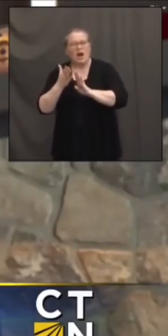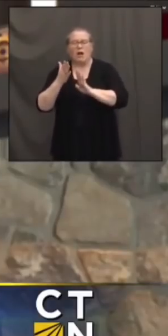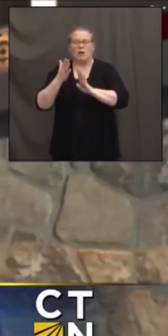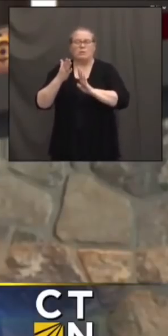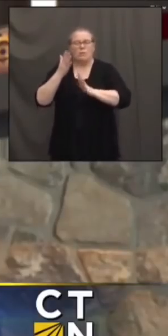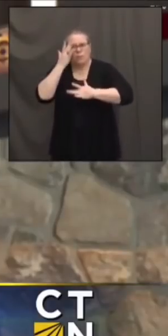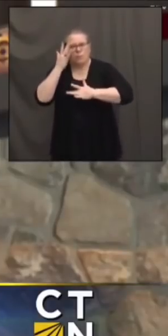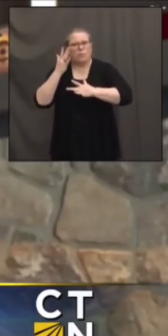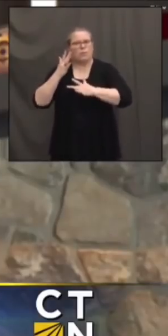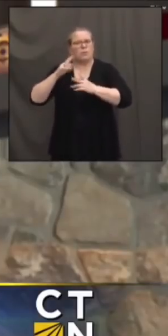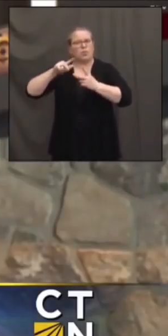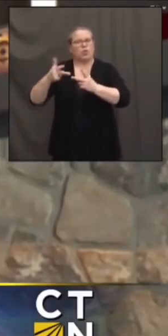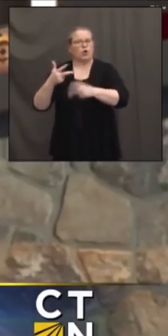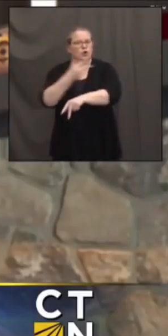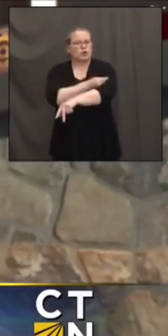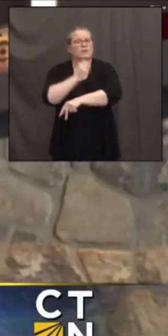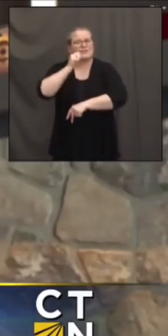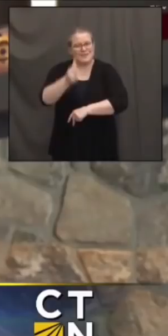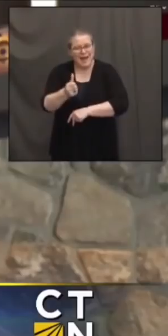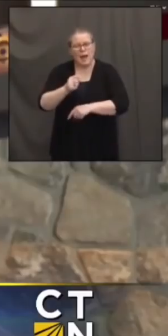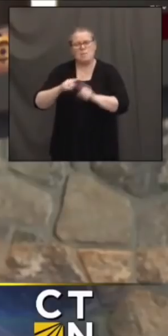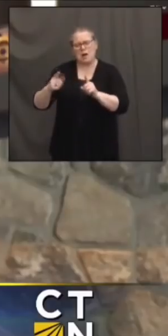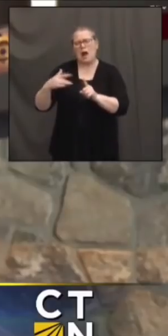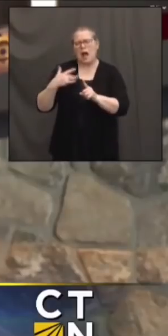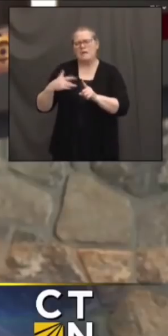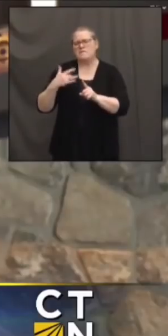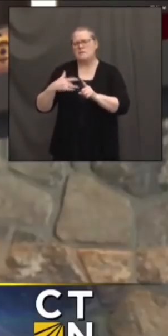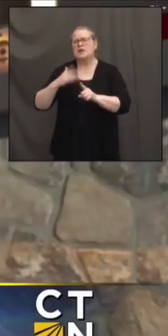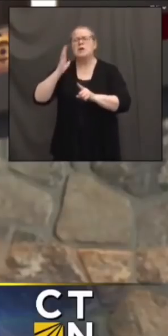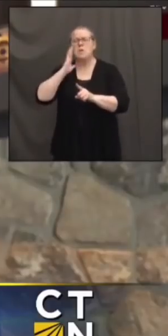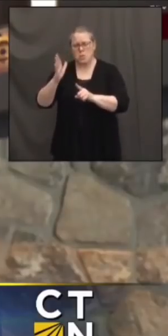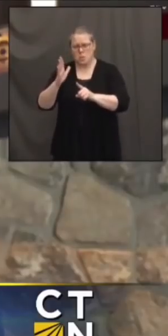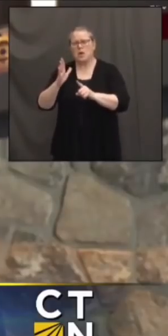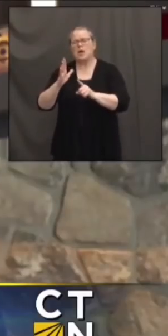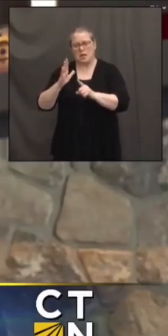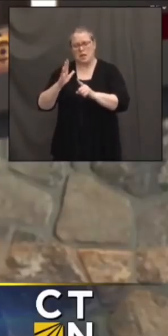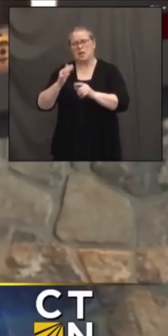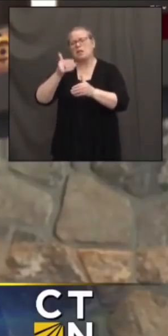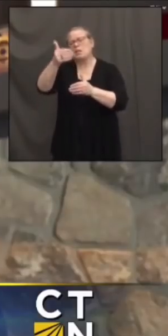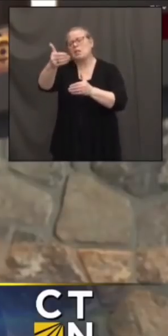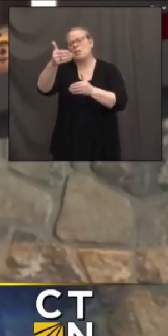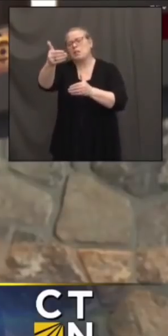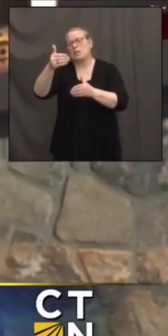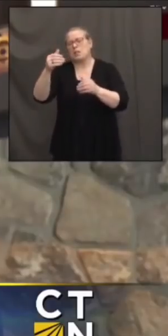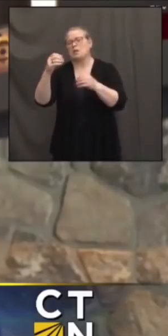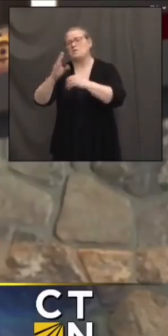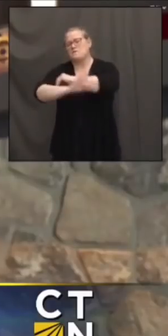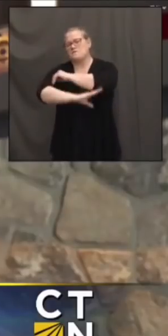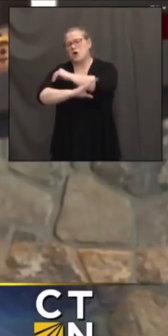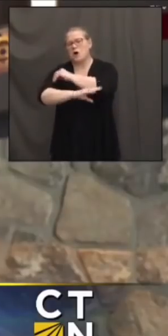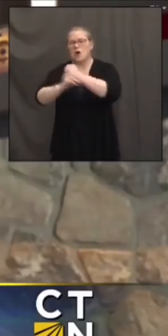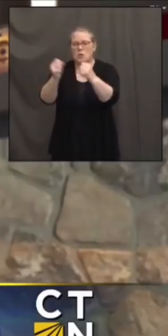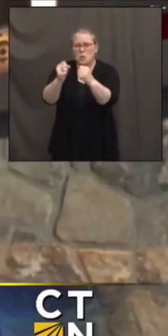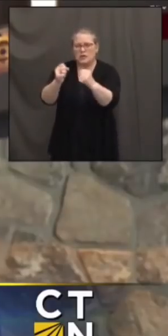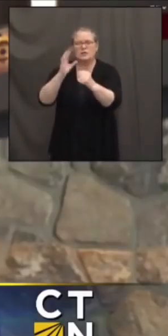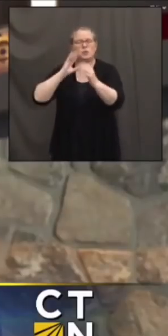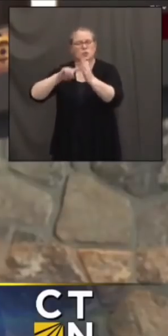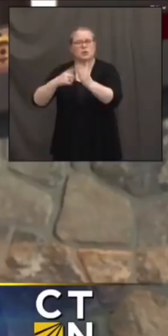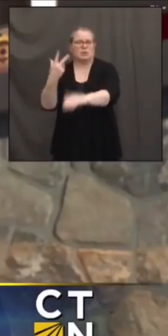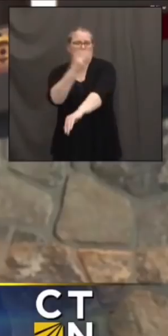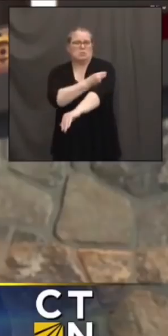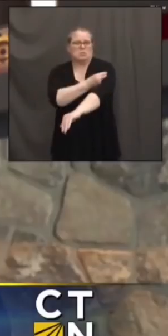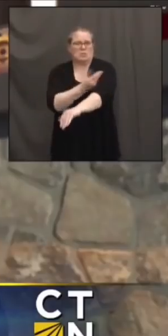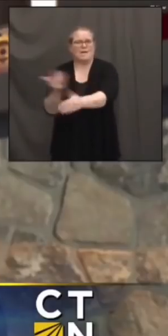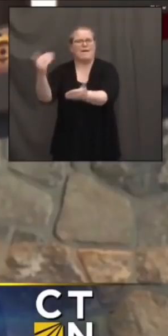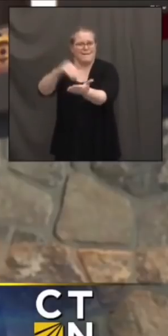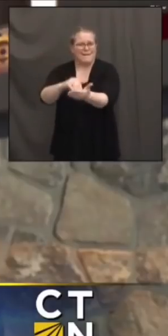third dose, I think you're going to want to get a booster at least into the vulnerable population heading into the 2021-2022 COVID season. So I would